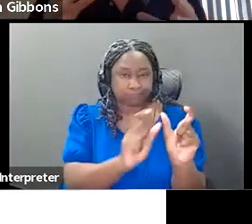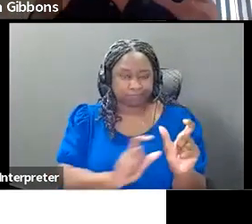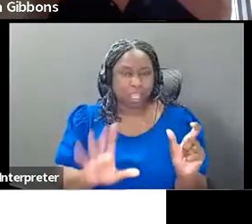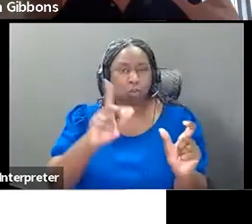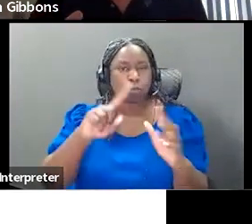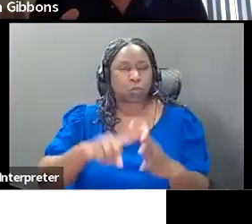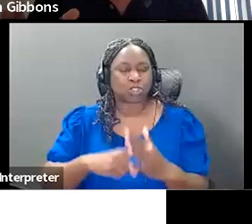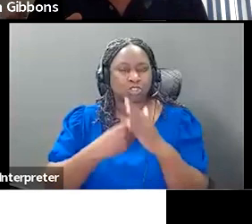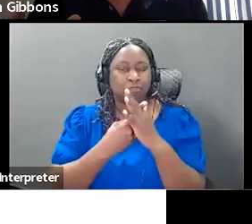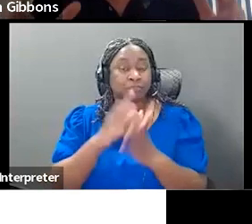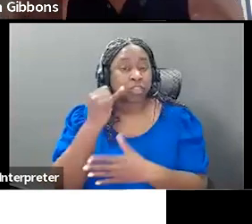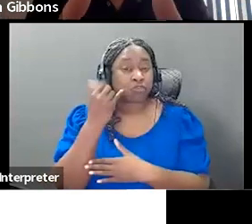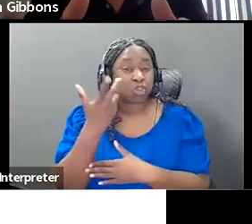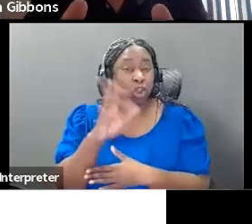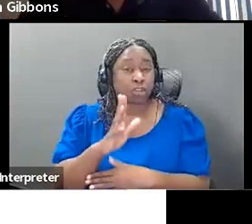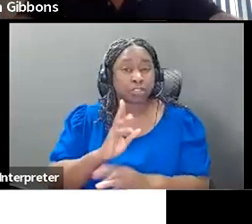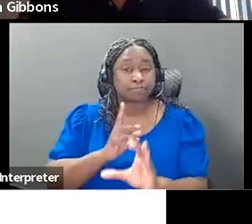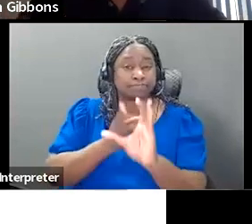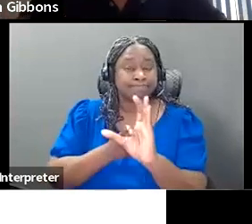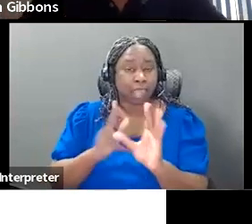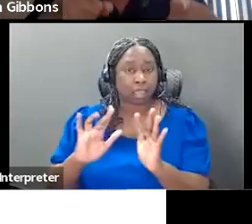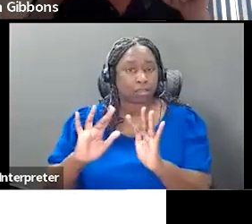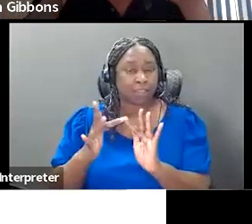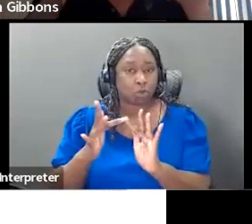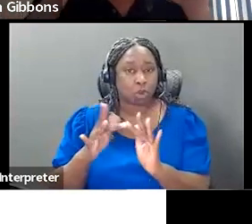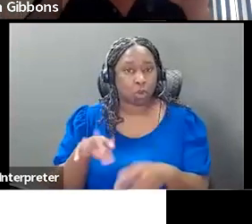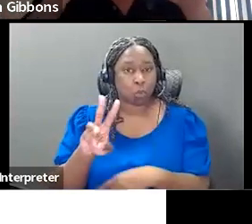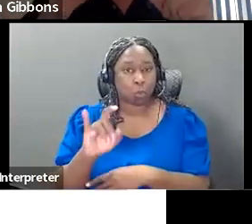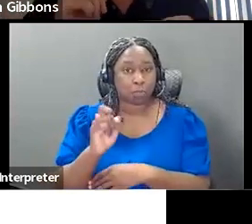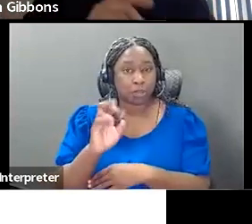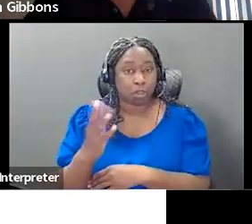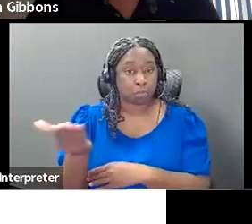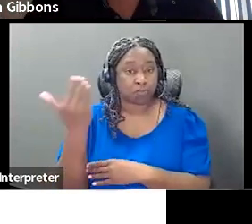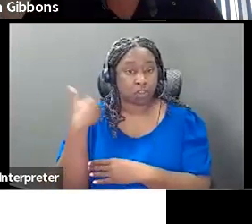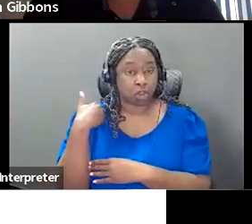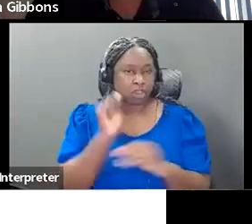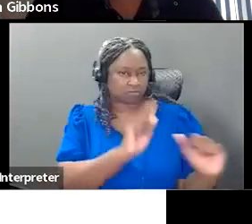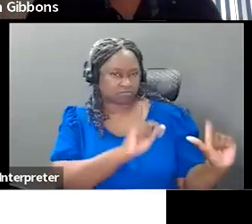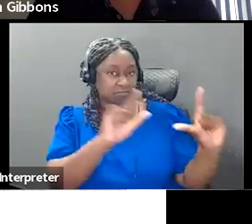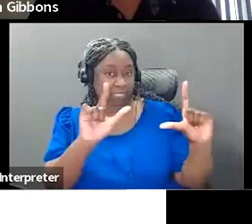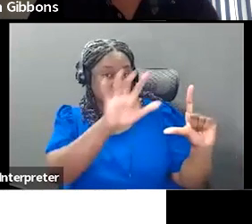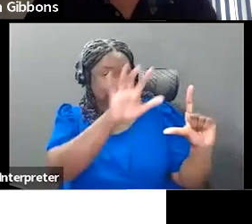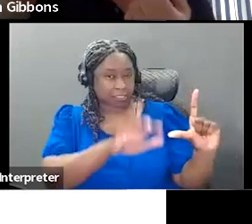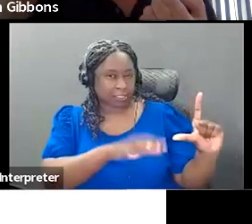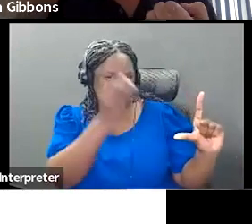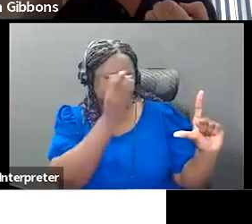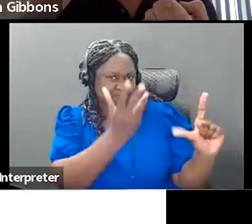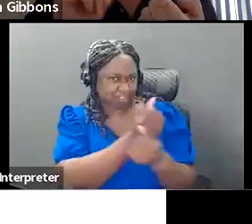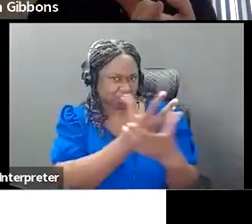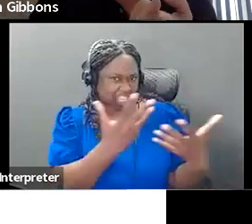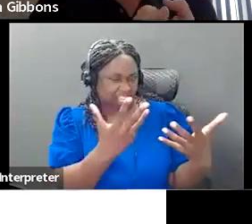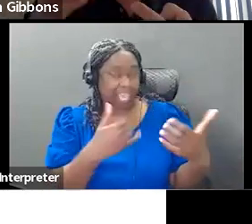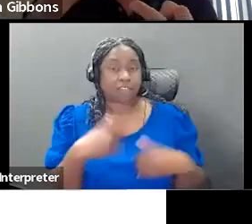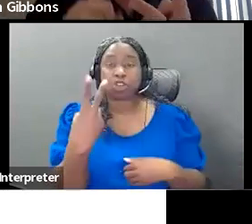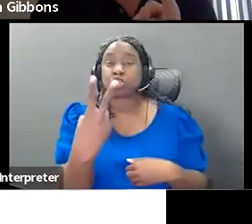If you've been to a network webinar before, this should sound familiar. That slide tells you everything you need to know. We're going to do what we call a two-word check-in. You're going to type in